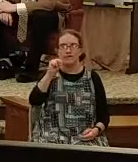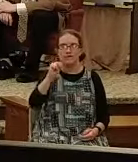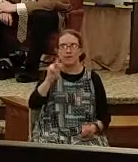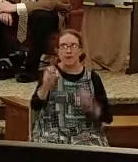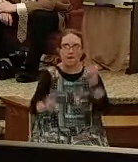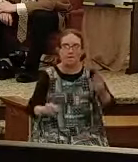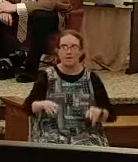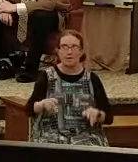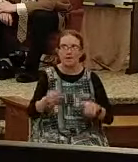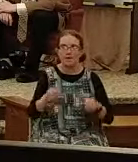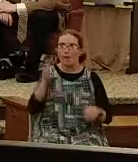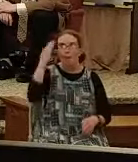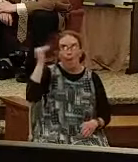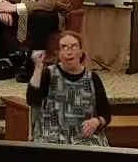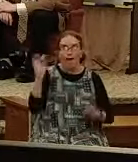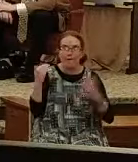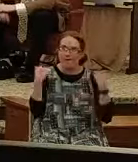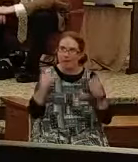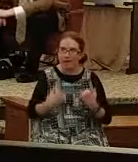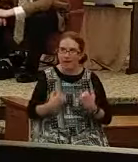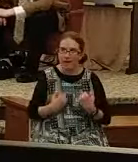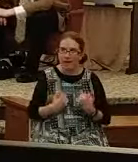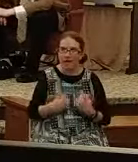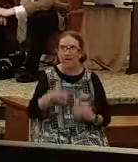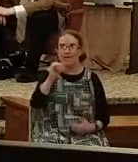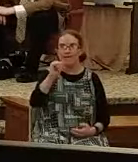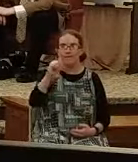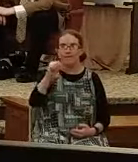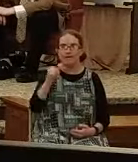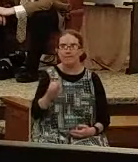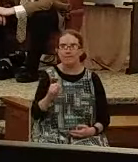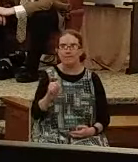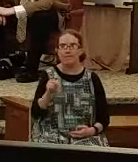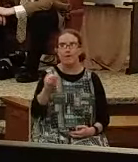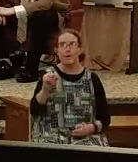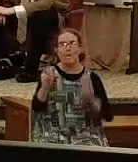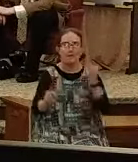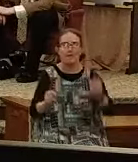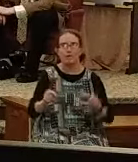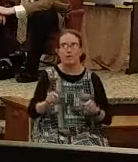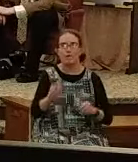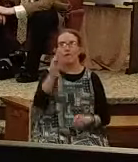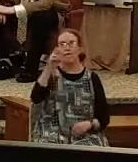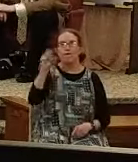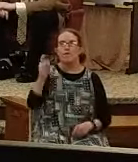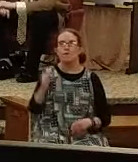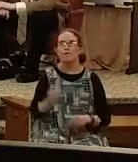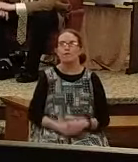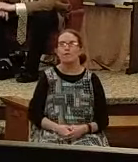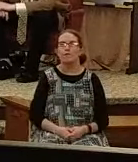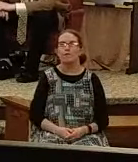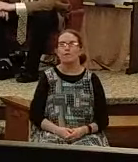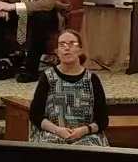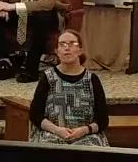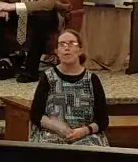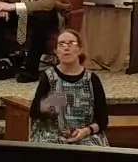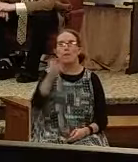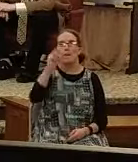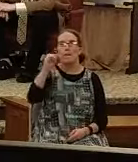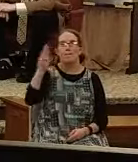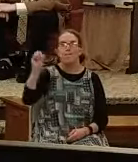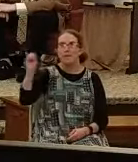why do we have Vietnamese in a pine forest with bamboo huts? I'm trying to figure this out. Where did they get bamboo in the first